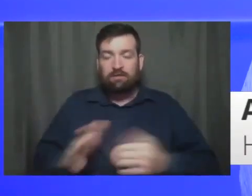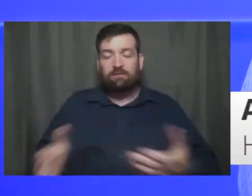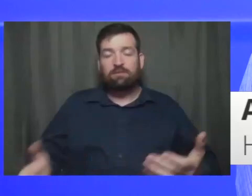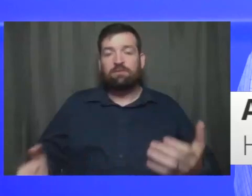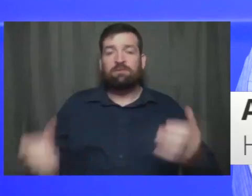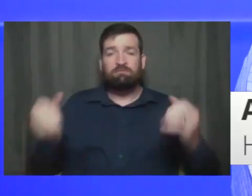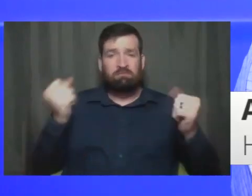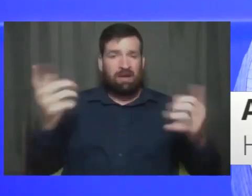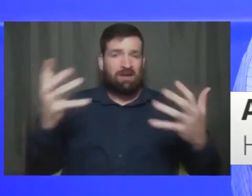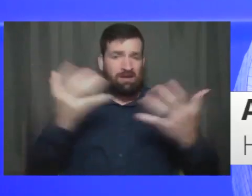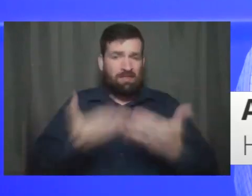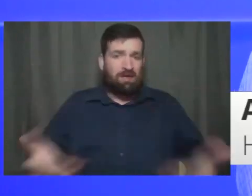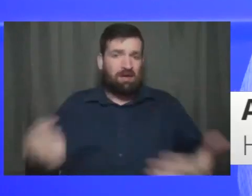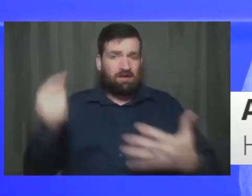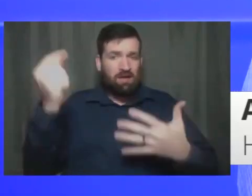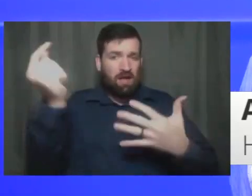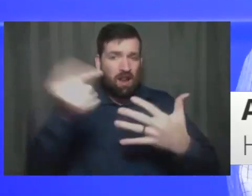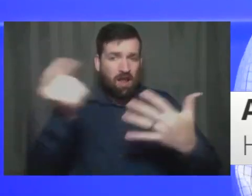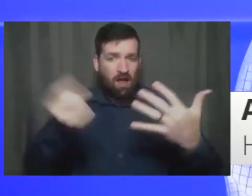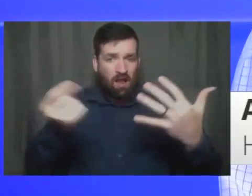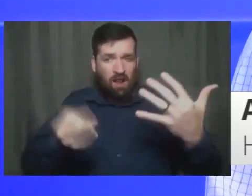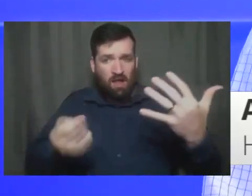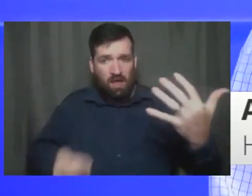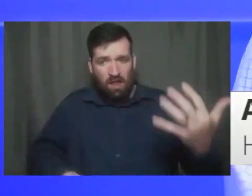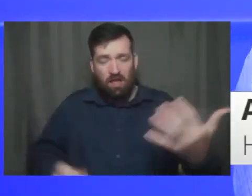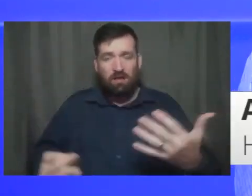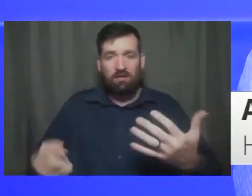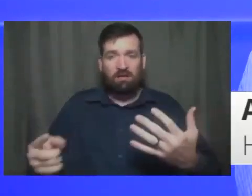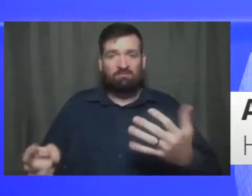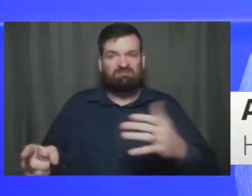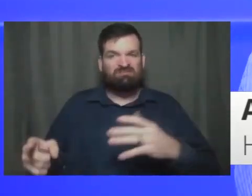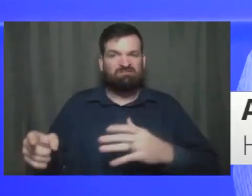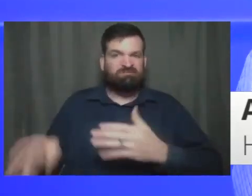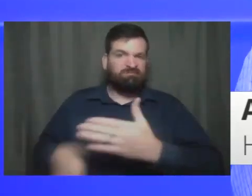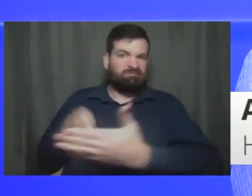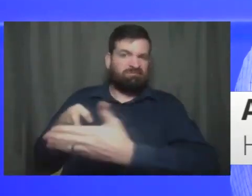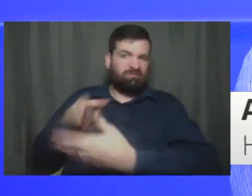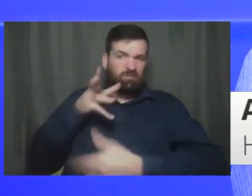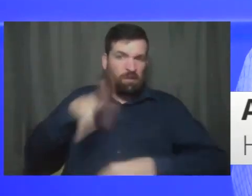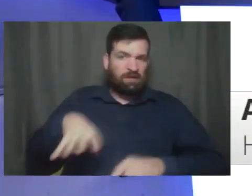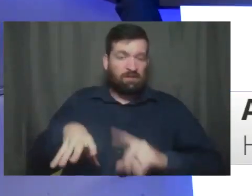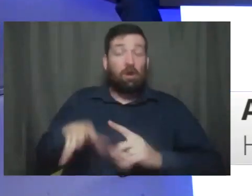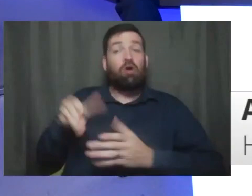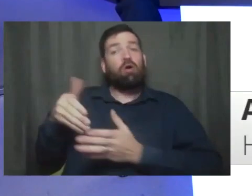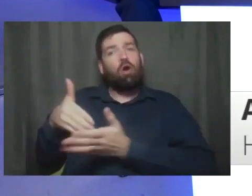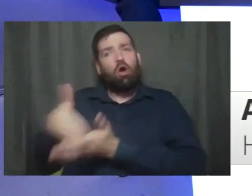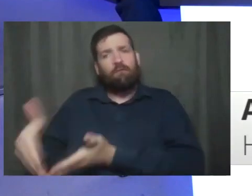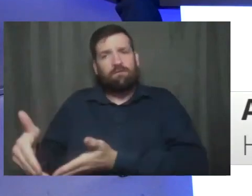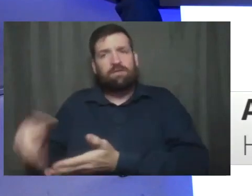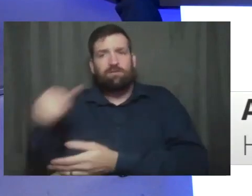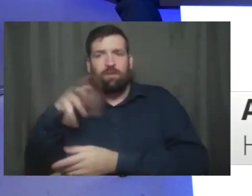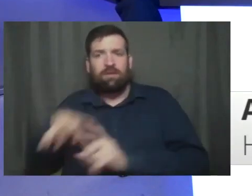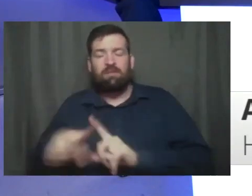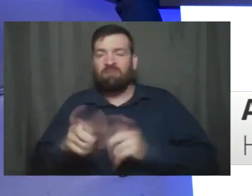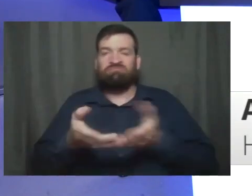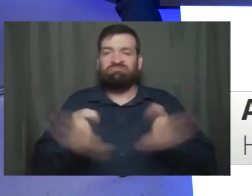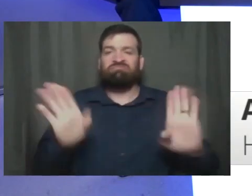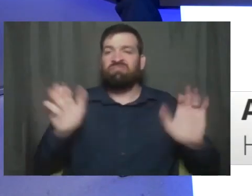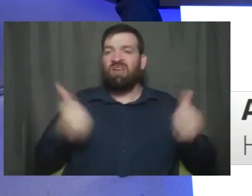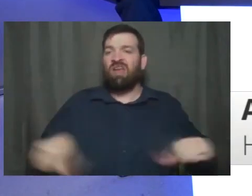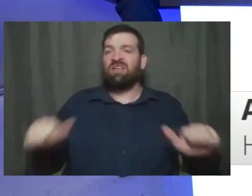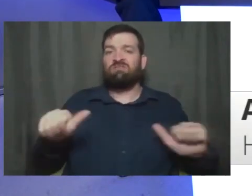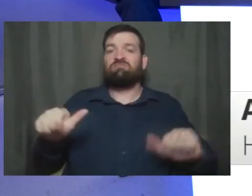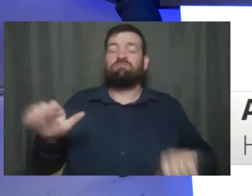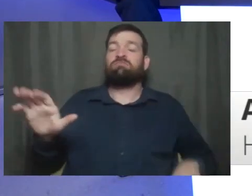up against women as well. And really that could be any particular person, but it is more often women. So let's talk about April. April is Stress Awareness Month. This